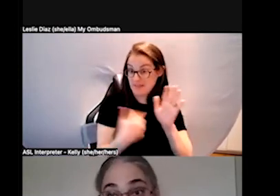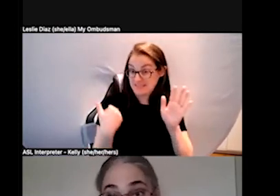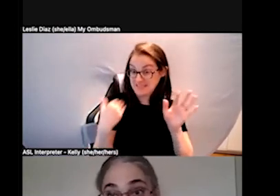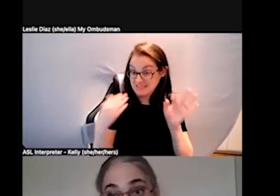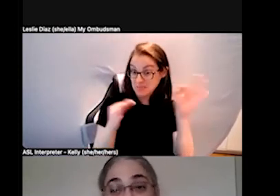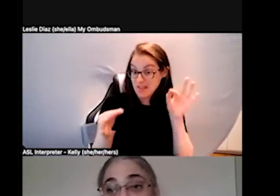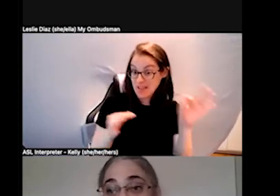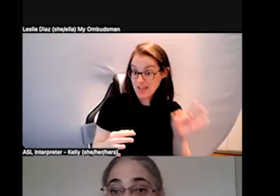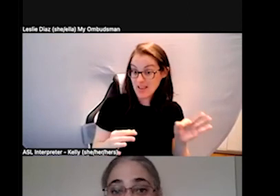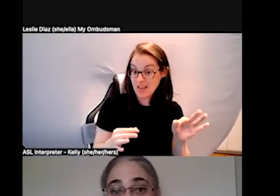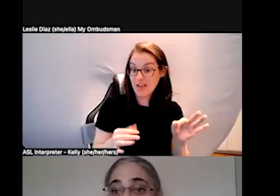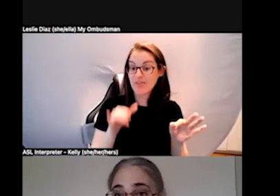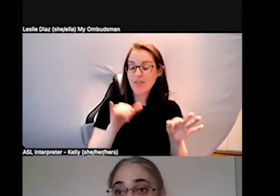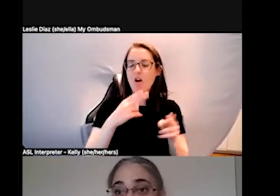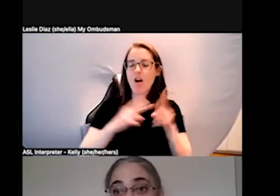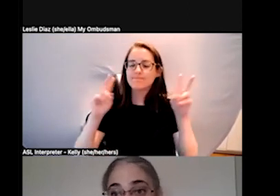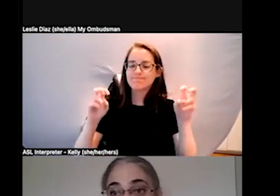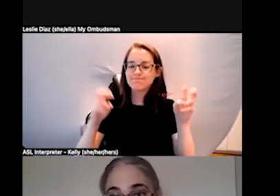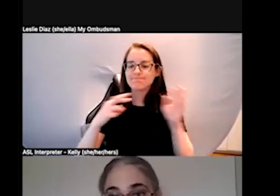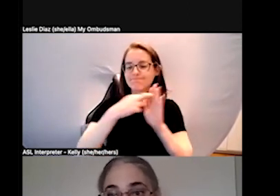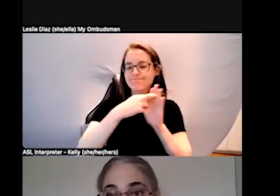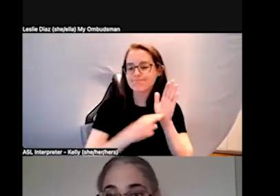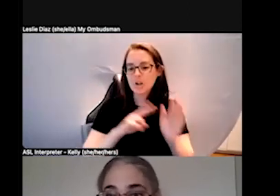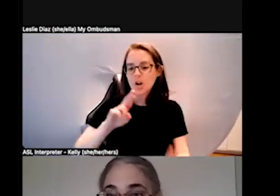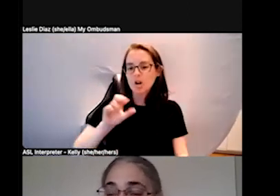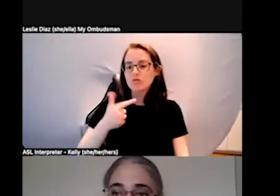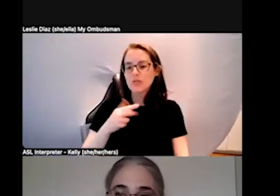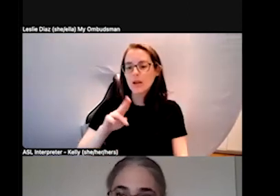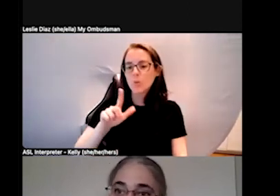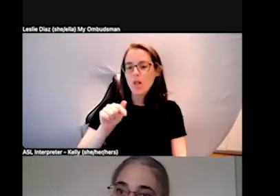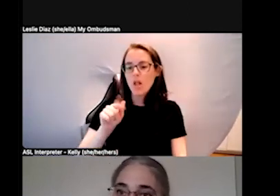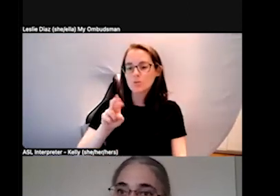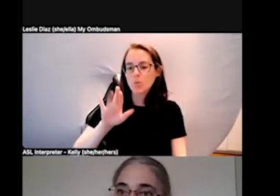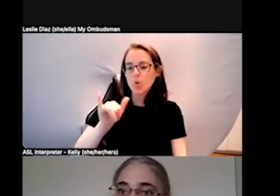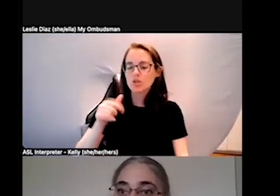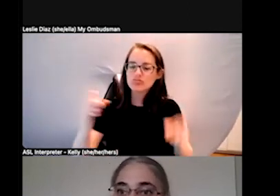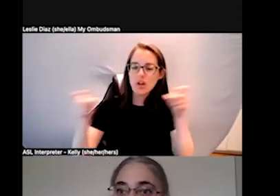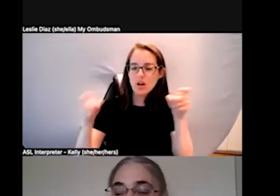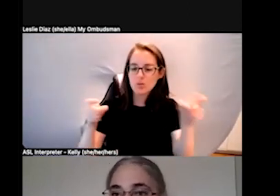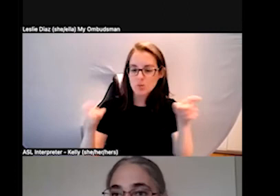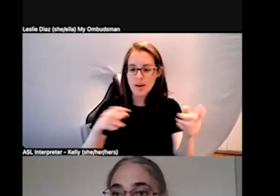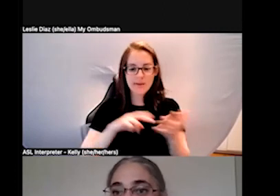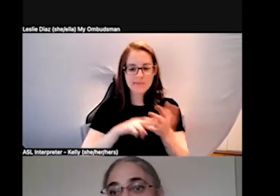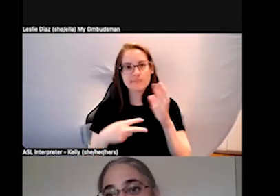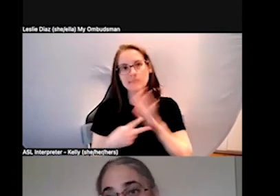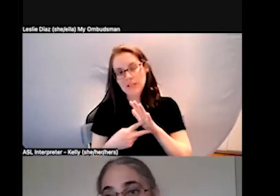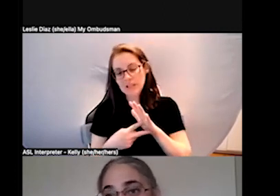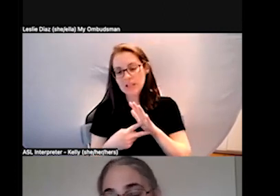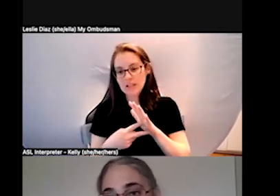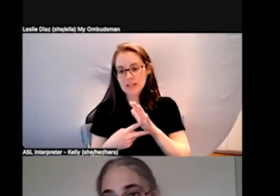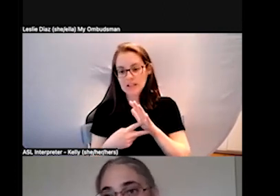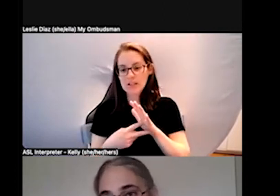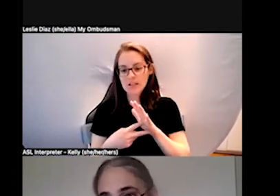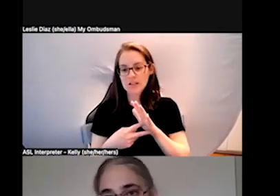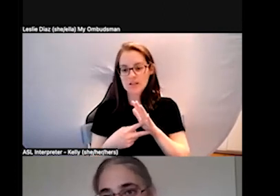Health's guidance, that's what's called like regulatory or sub-regulatory guidance. Those are things that the entities have chosen